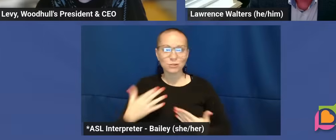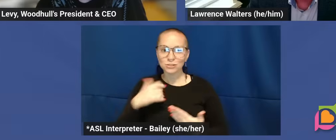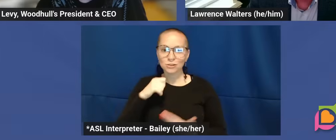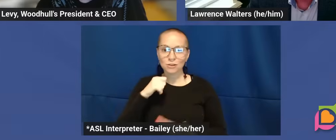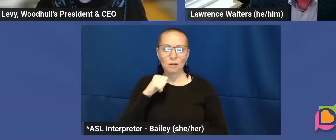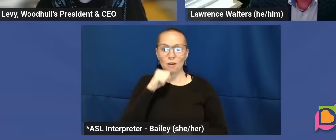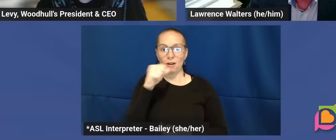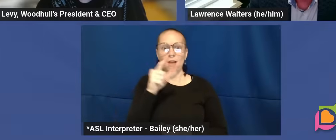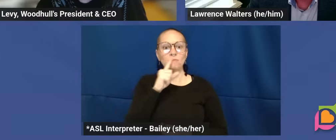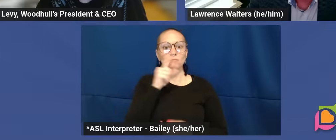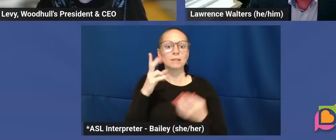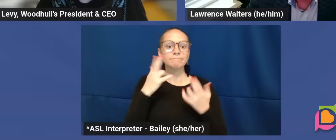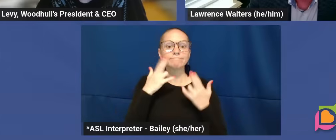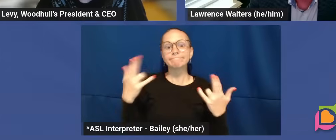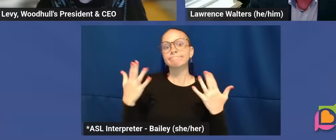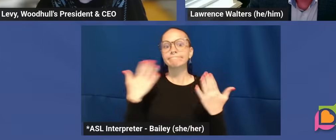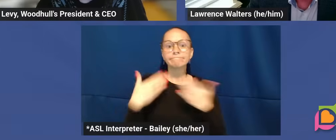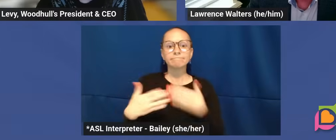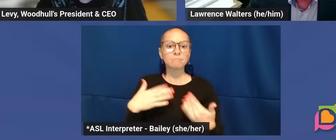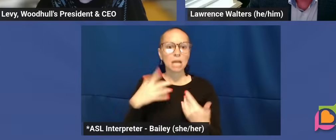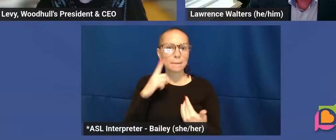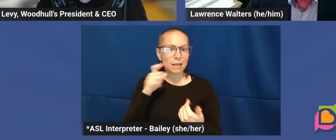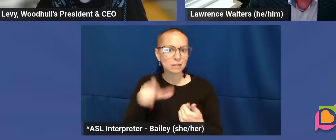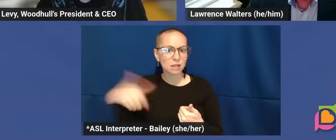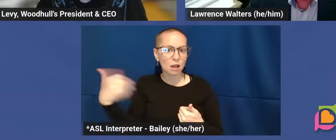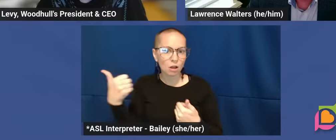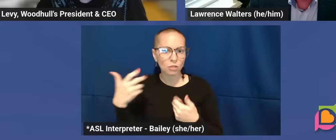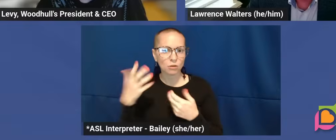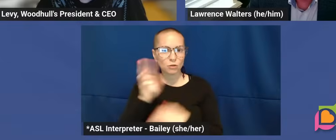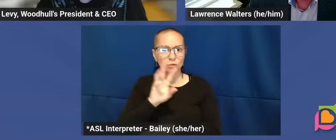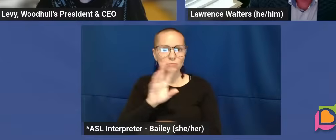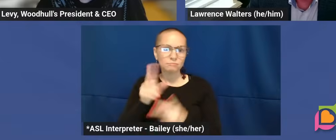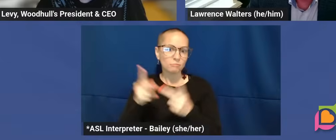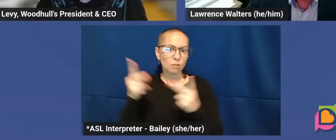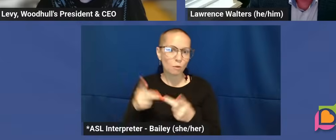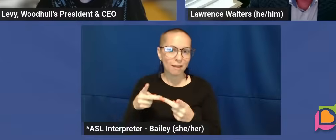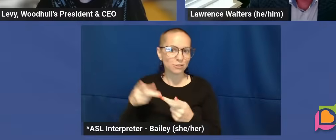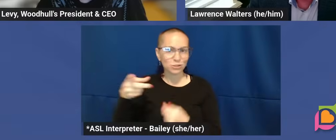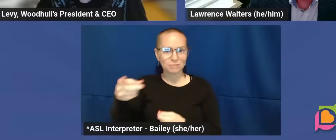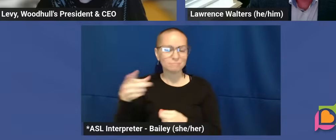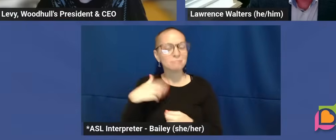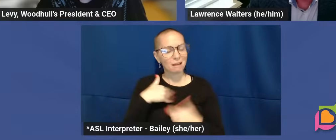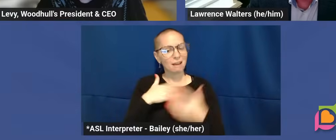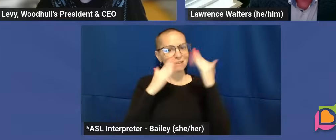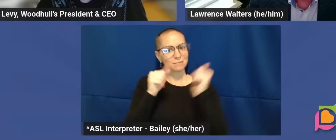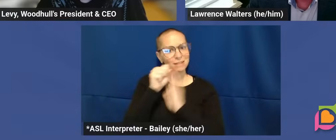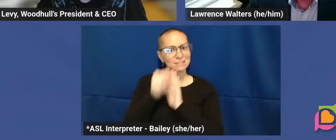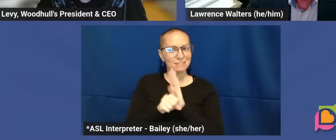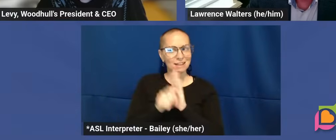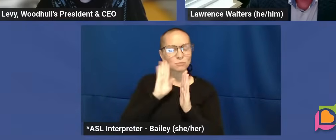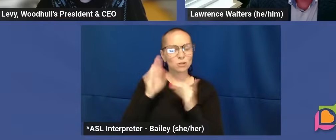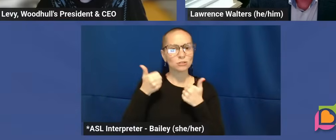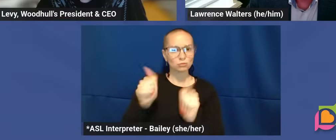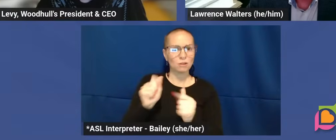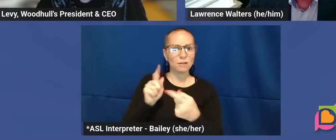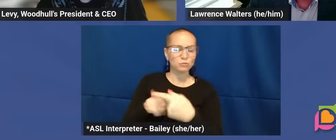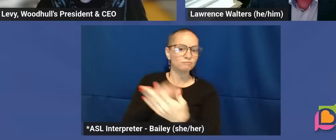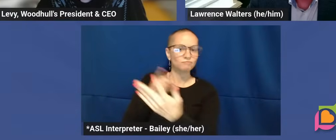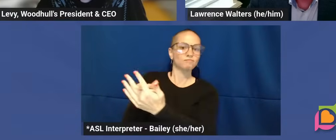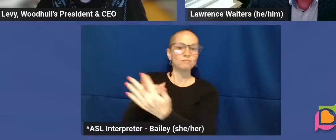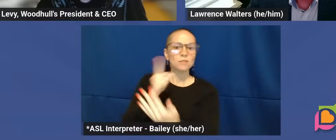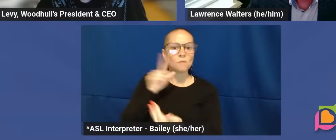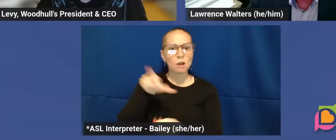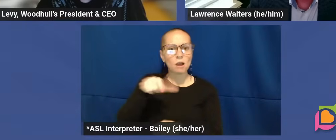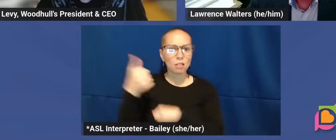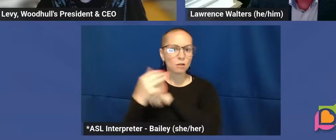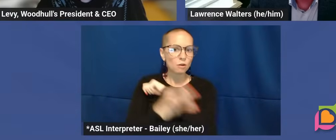merely because they're in a different location. I expect, states are going to take action against foreign website